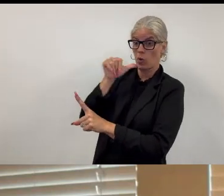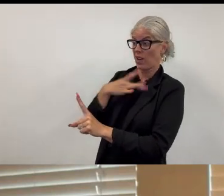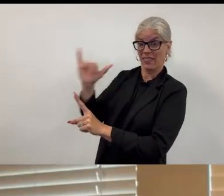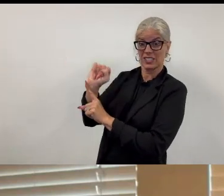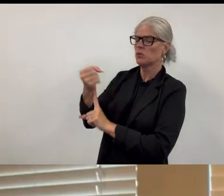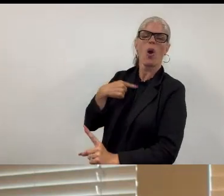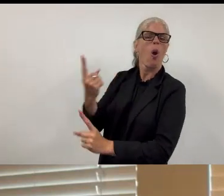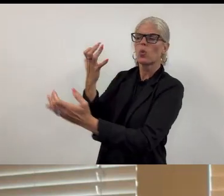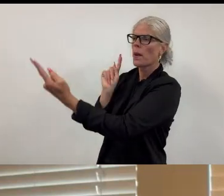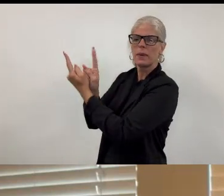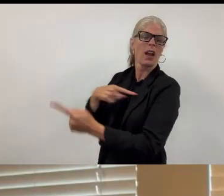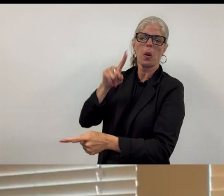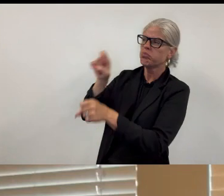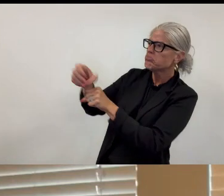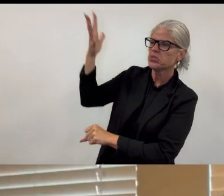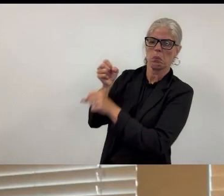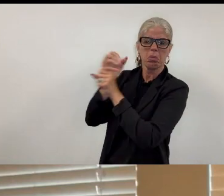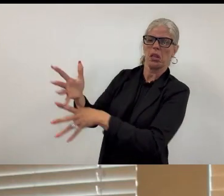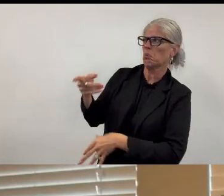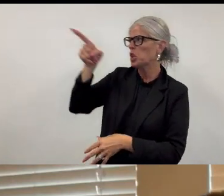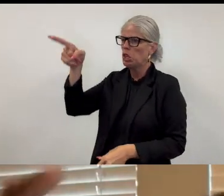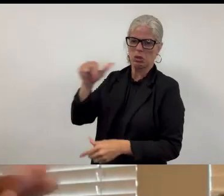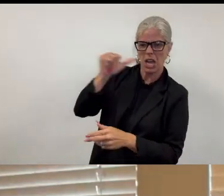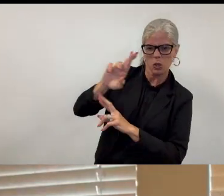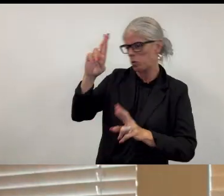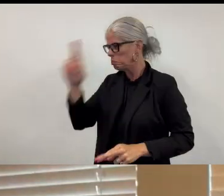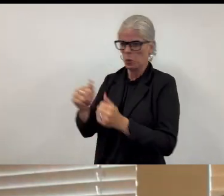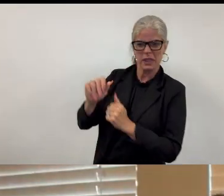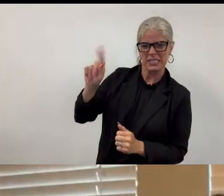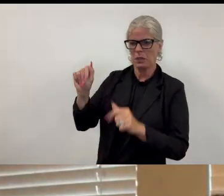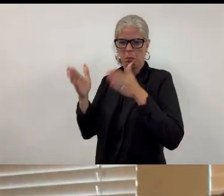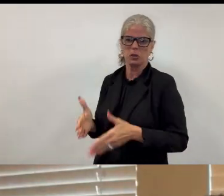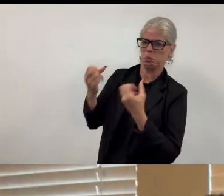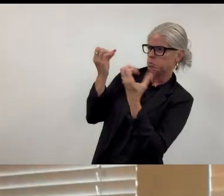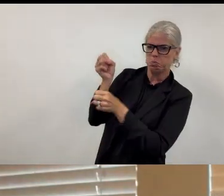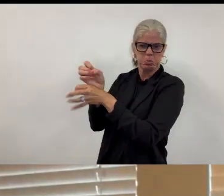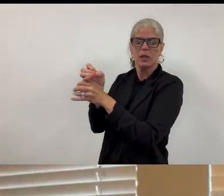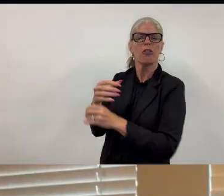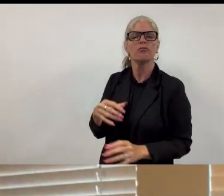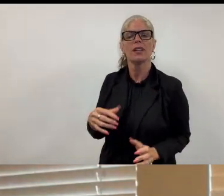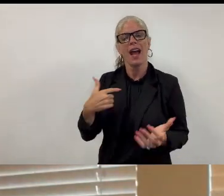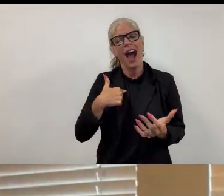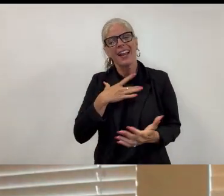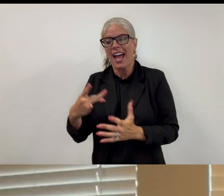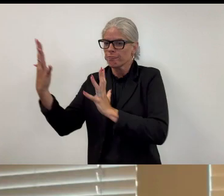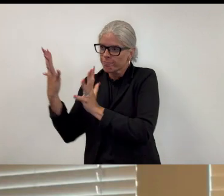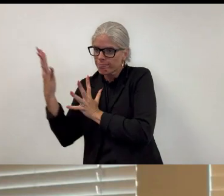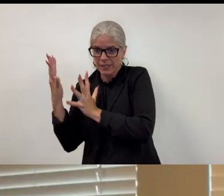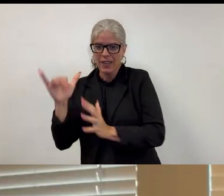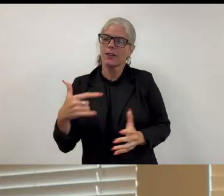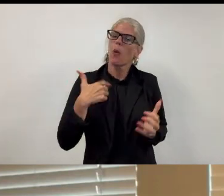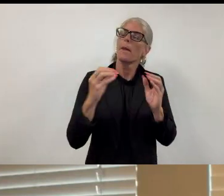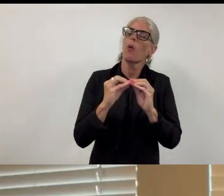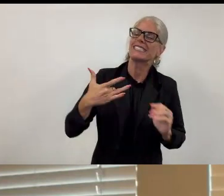put a face to the name, and not just be, oh, well, people with disabilities might need this. Like, oh no, I remember connecting with that one person,